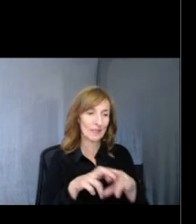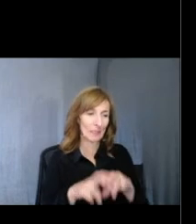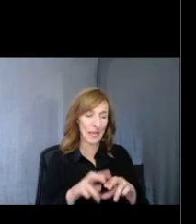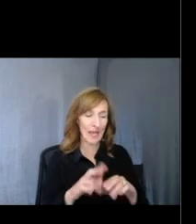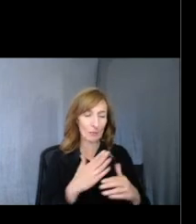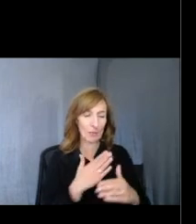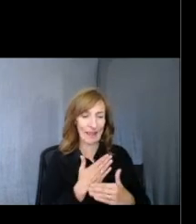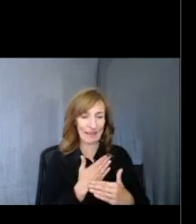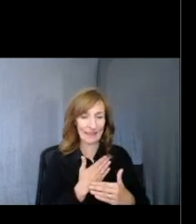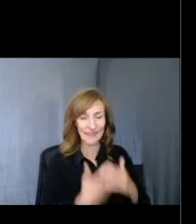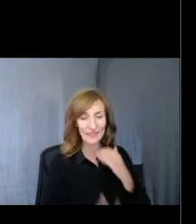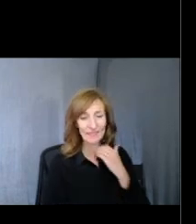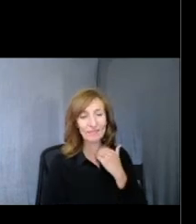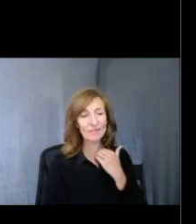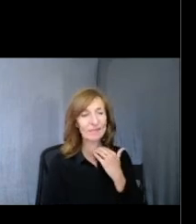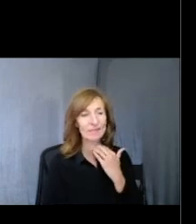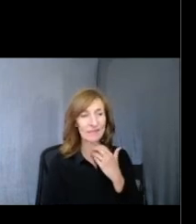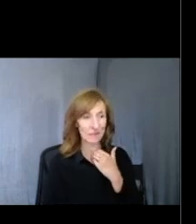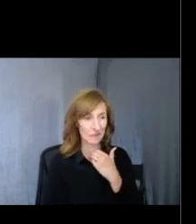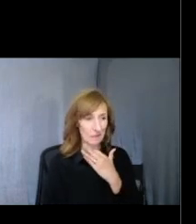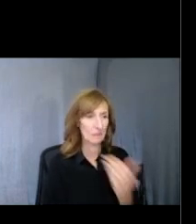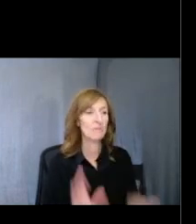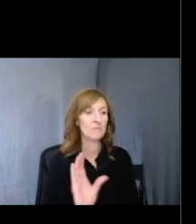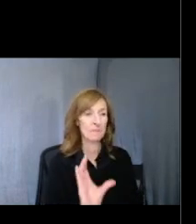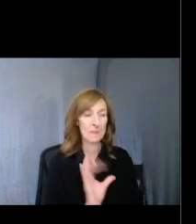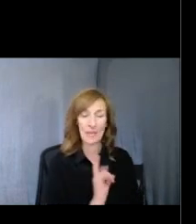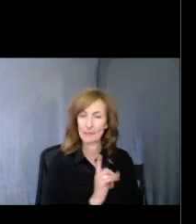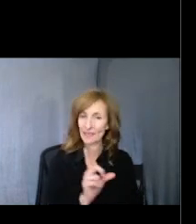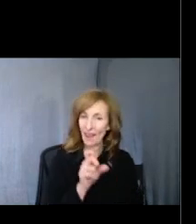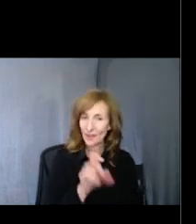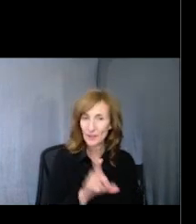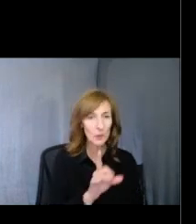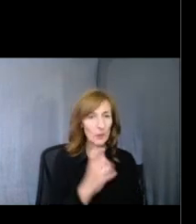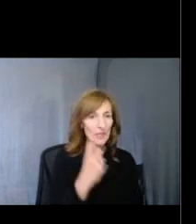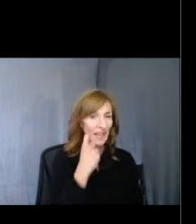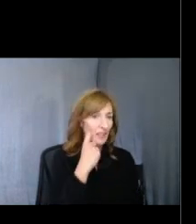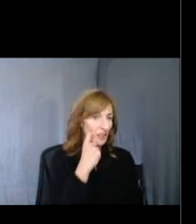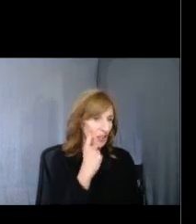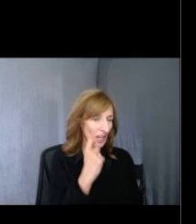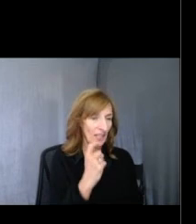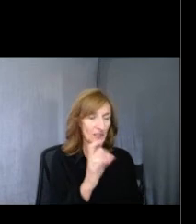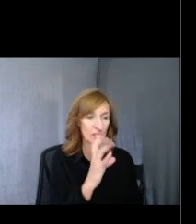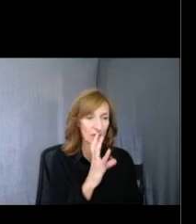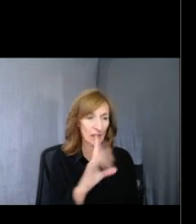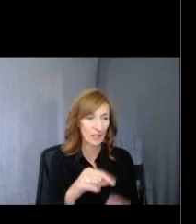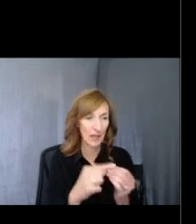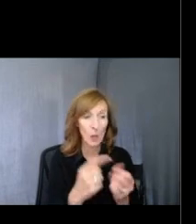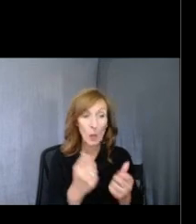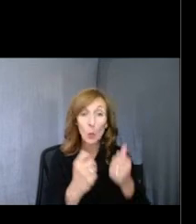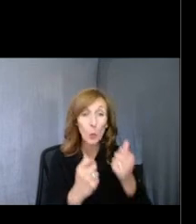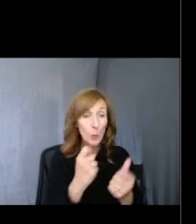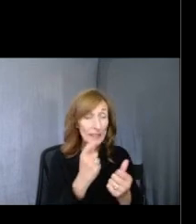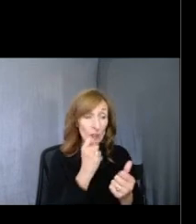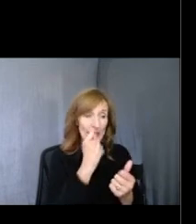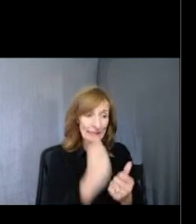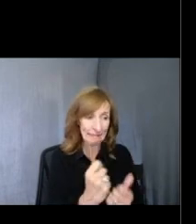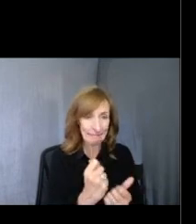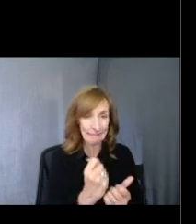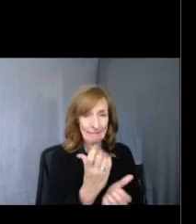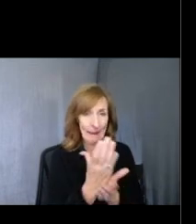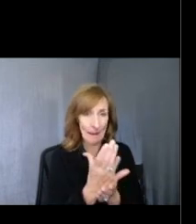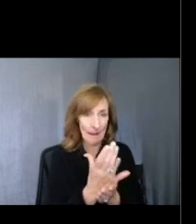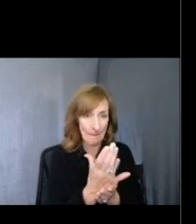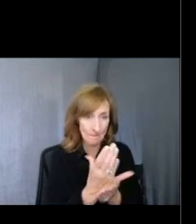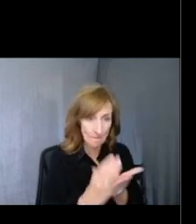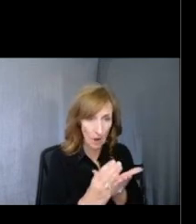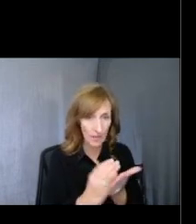But I'm going to ask you what I just talked about. Which of the following is not part of the IRIS